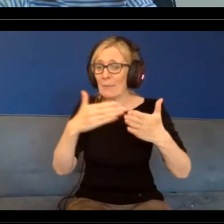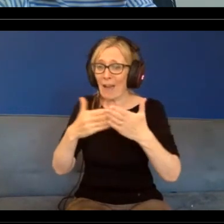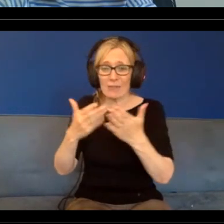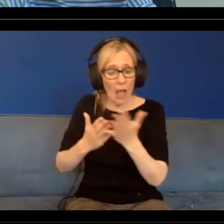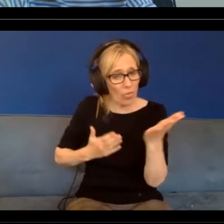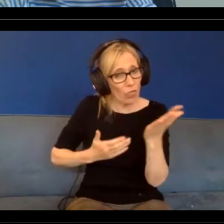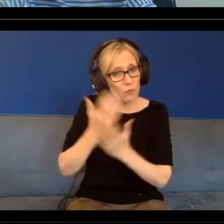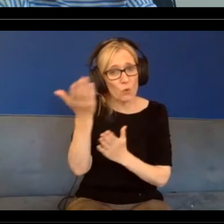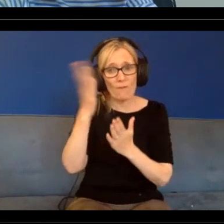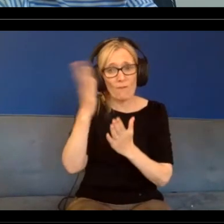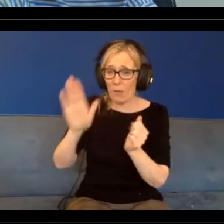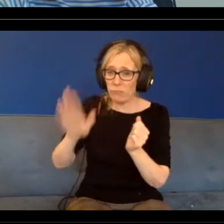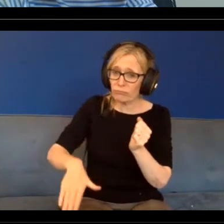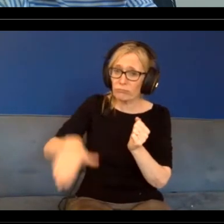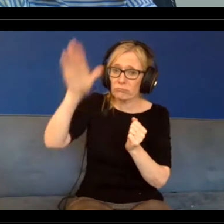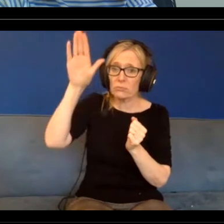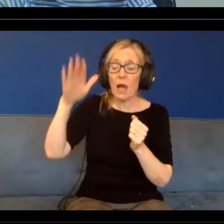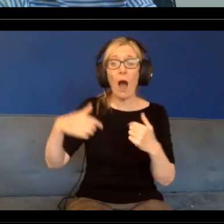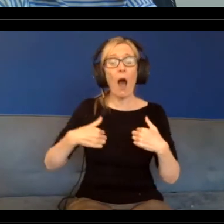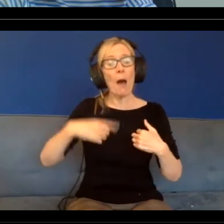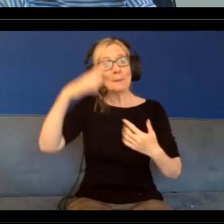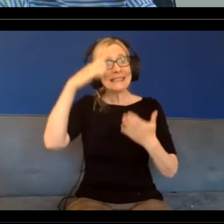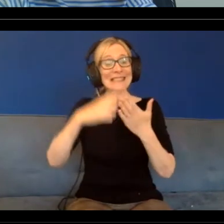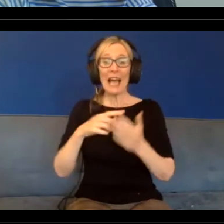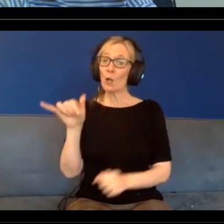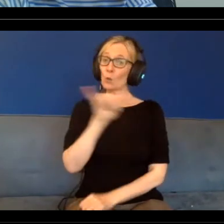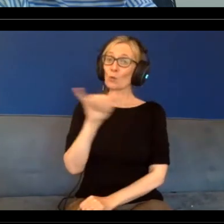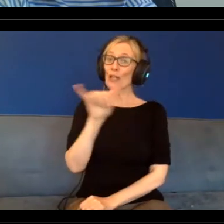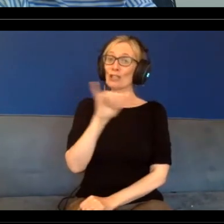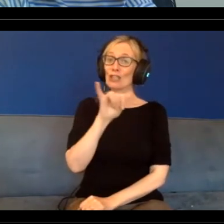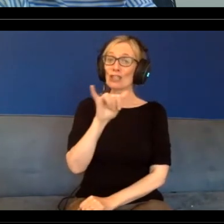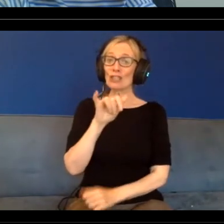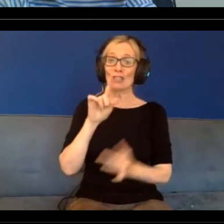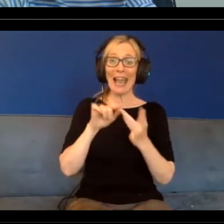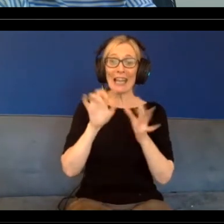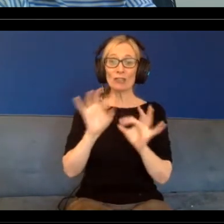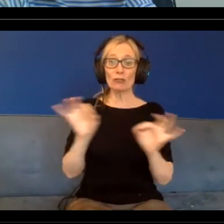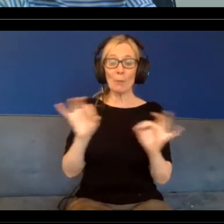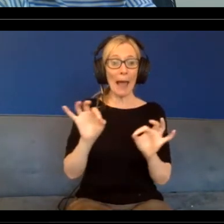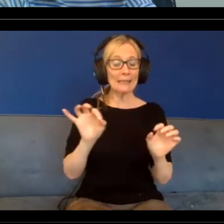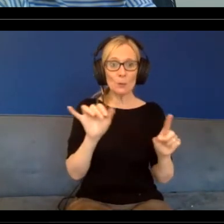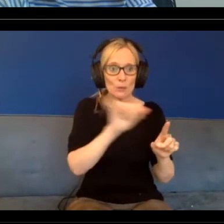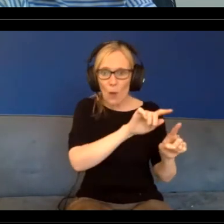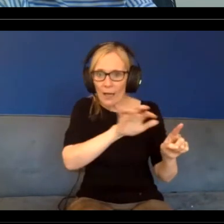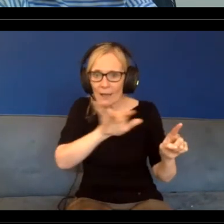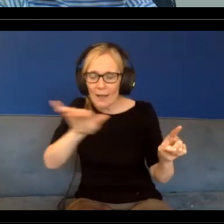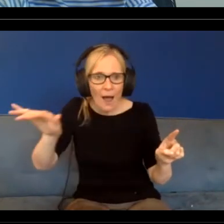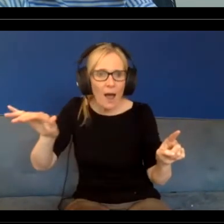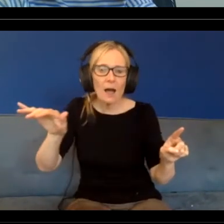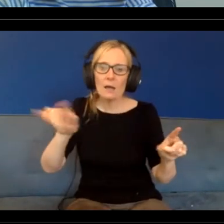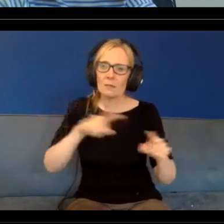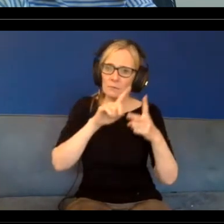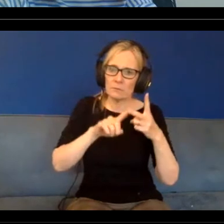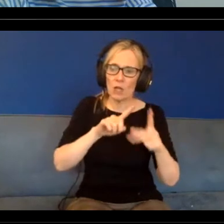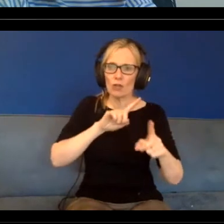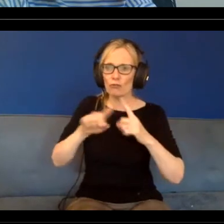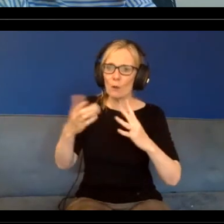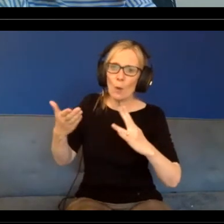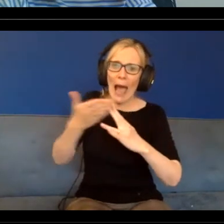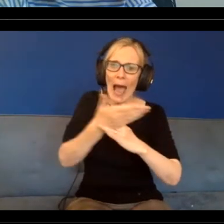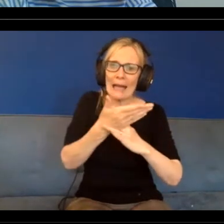So right from when they're deciding to learn what instrument to play, right the way through to when they're trying to access the